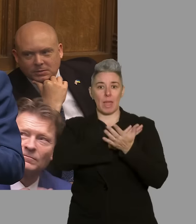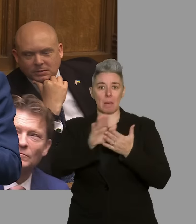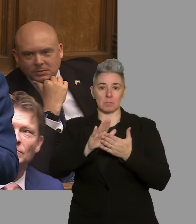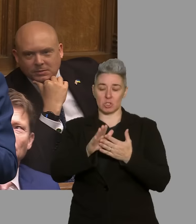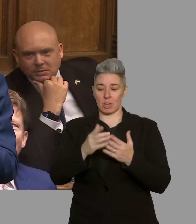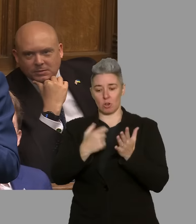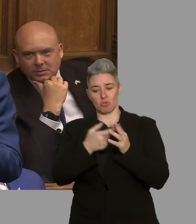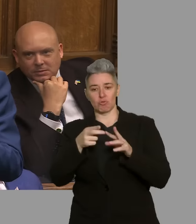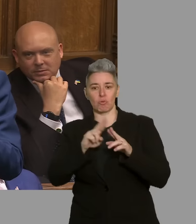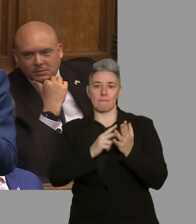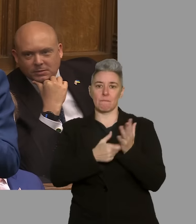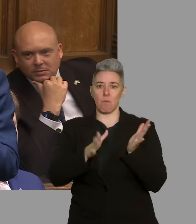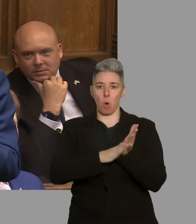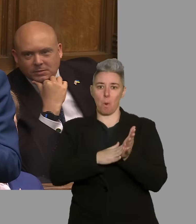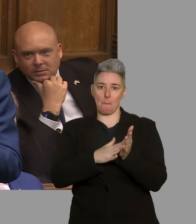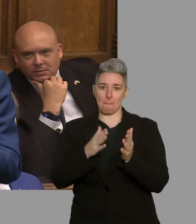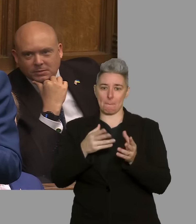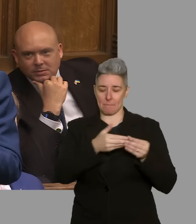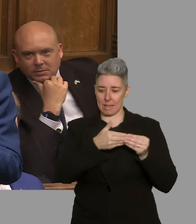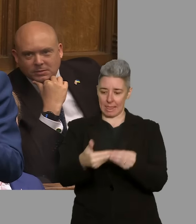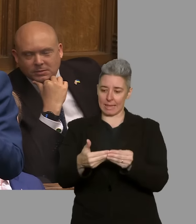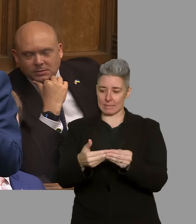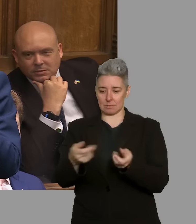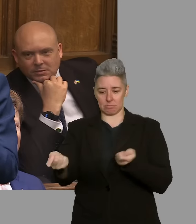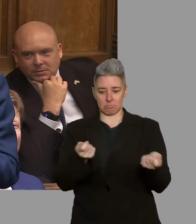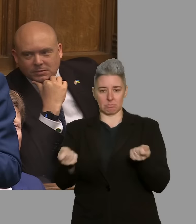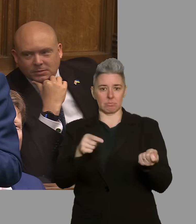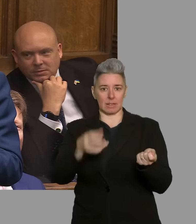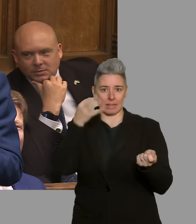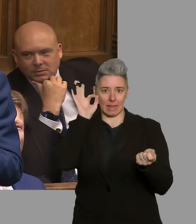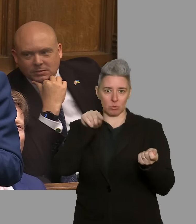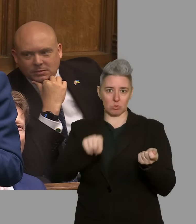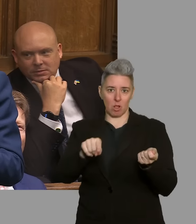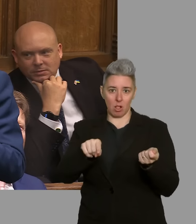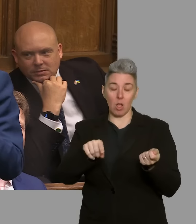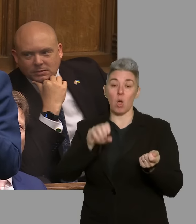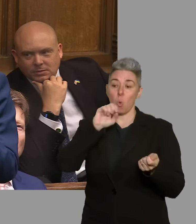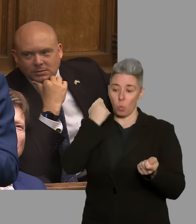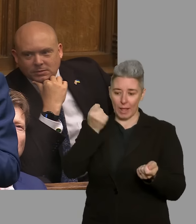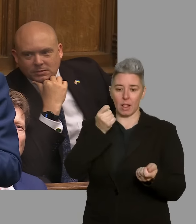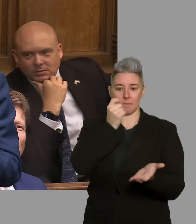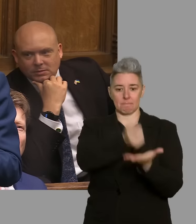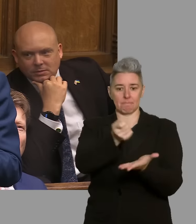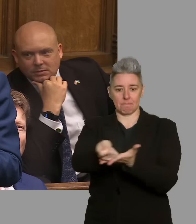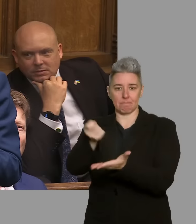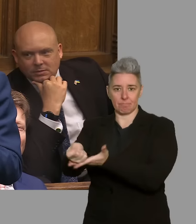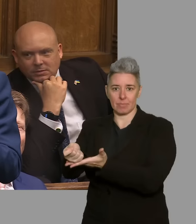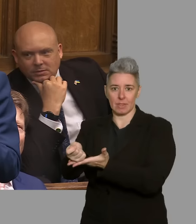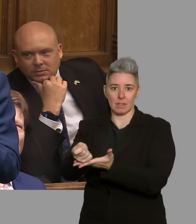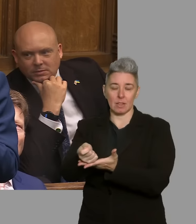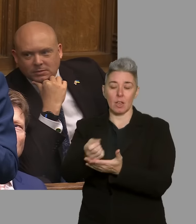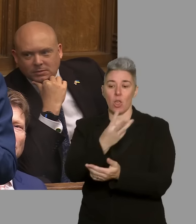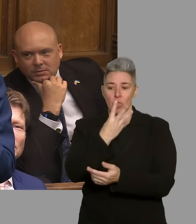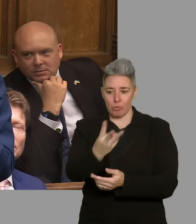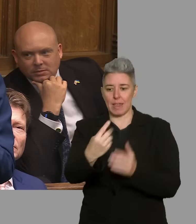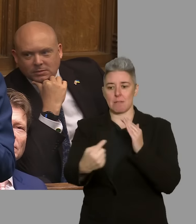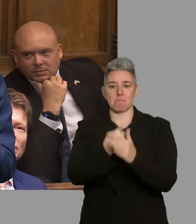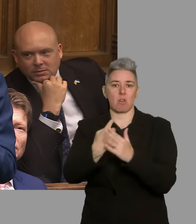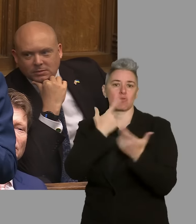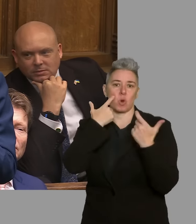issuing foreclosure notices on 3 migrant hotels within the next few days